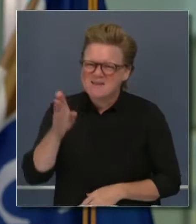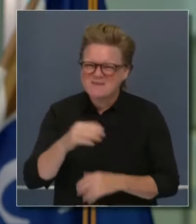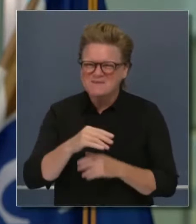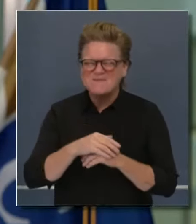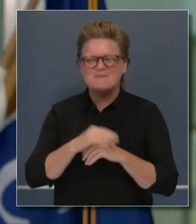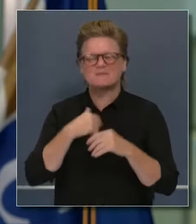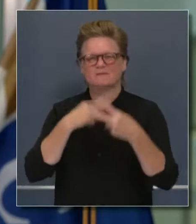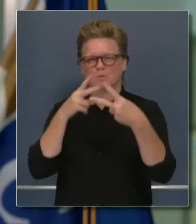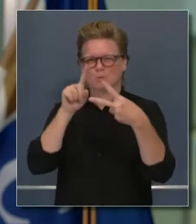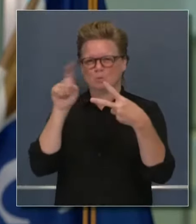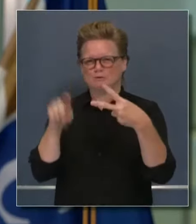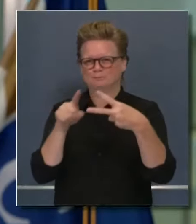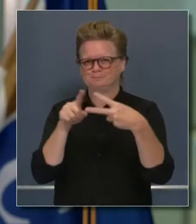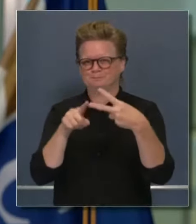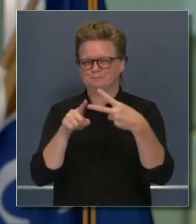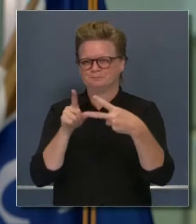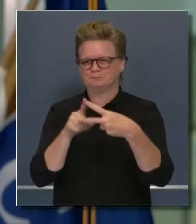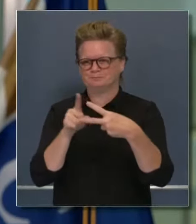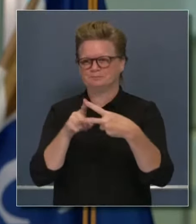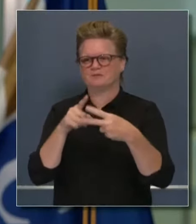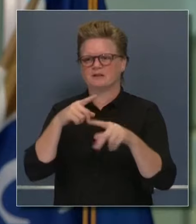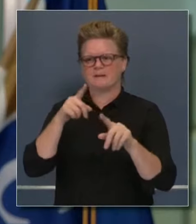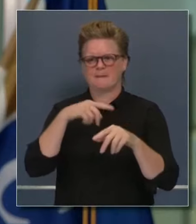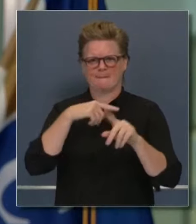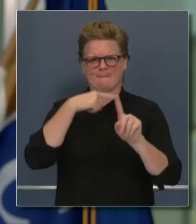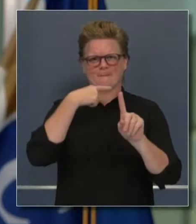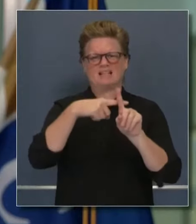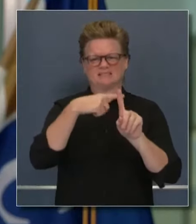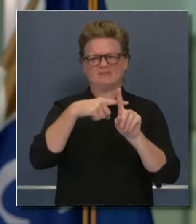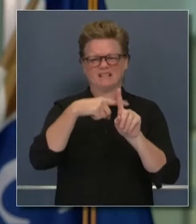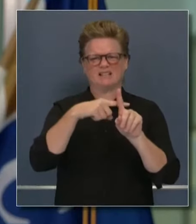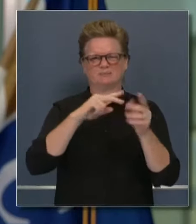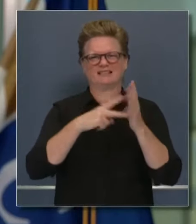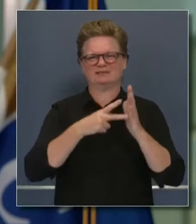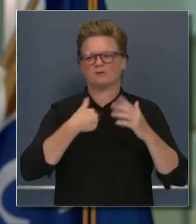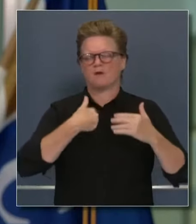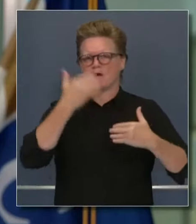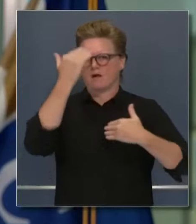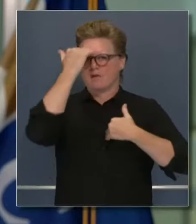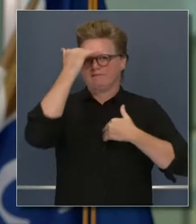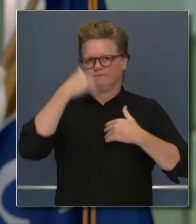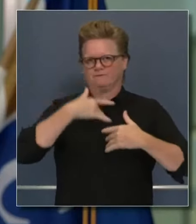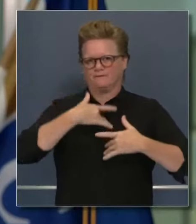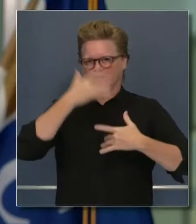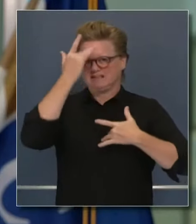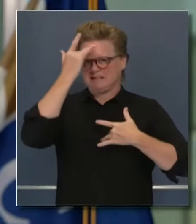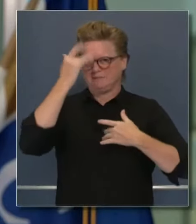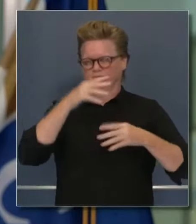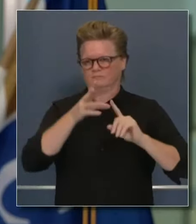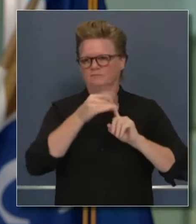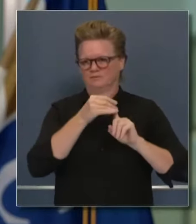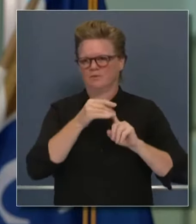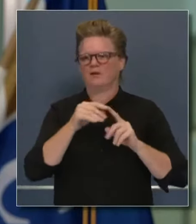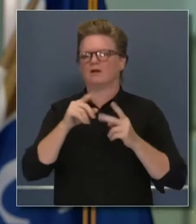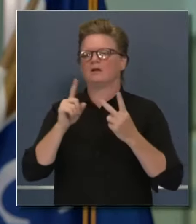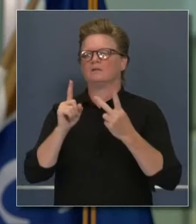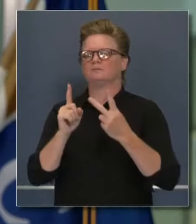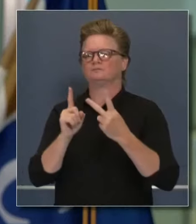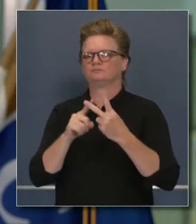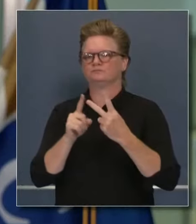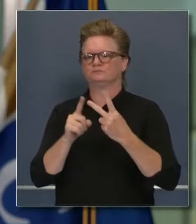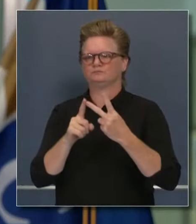in the positivity rate leaning more towards these reopenings that we're seeing across these counties? And two, we're seeing,